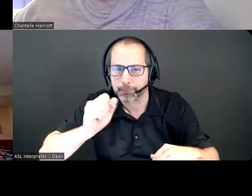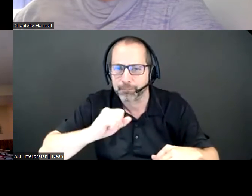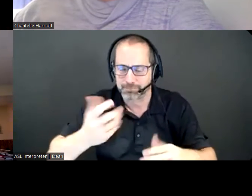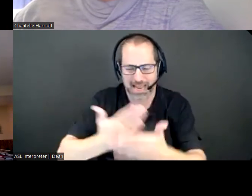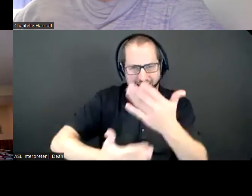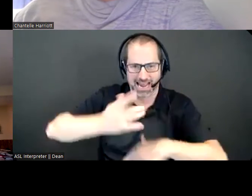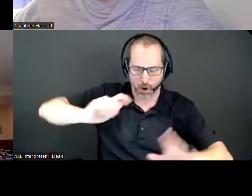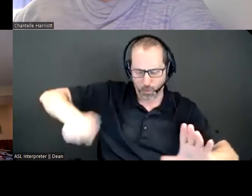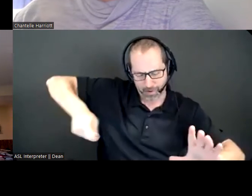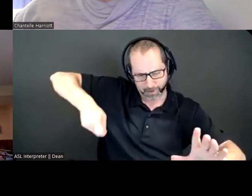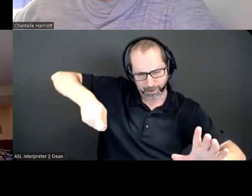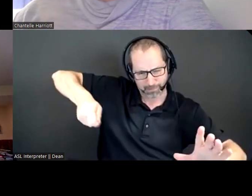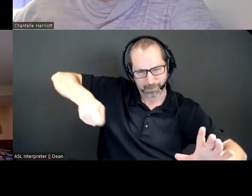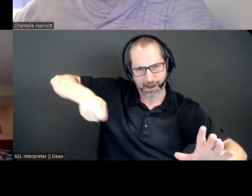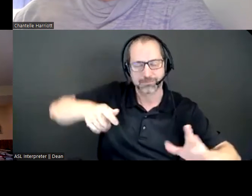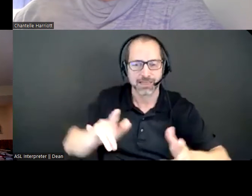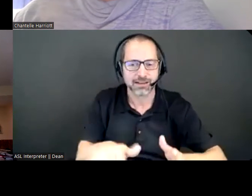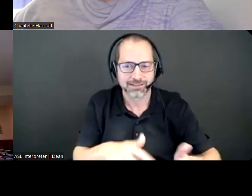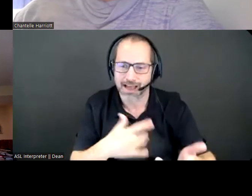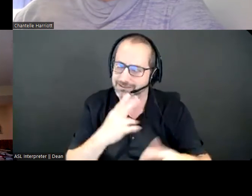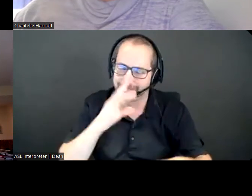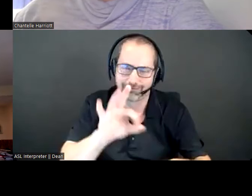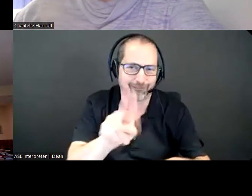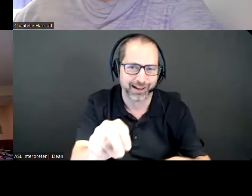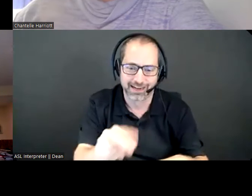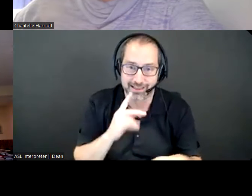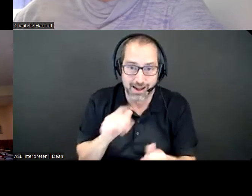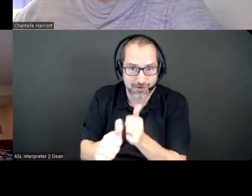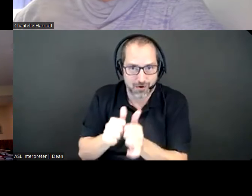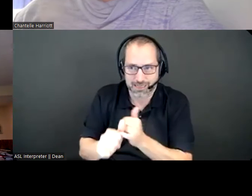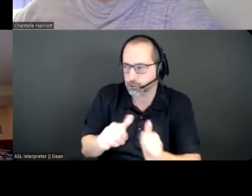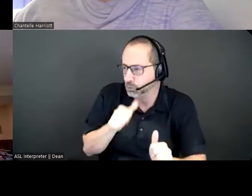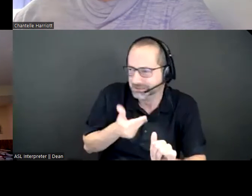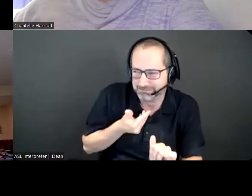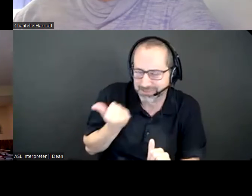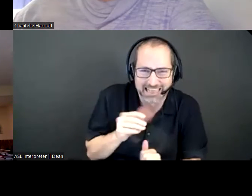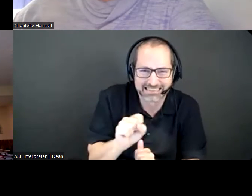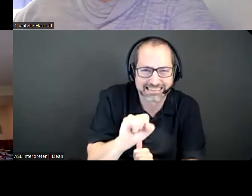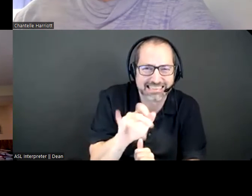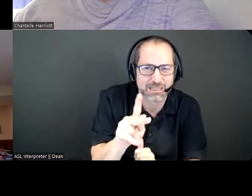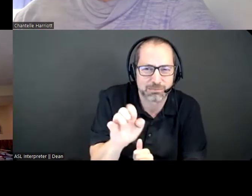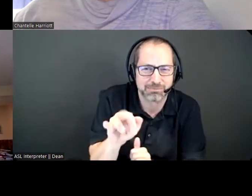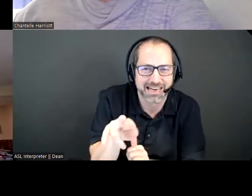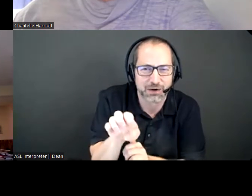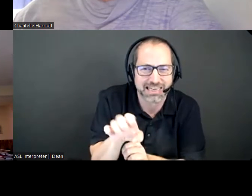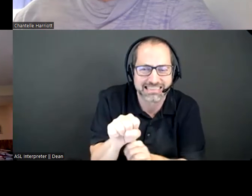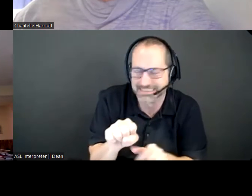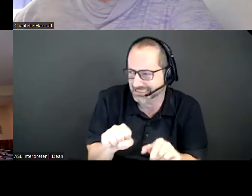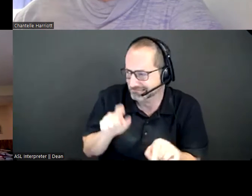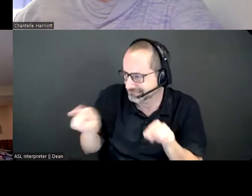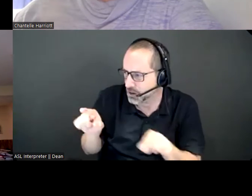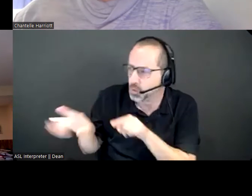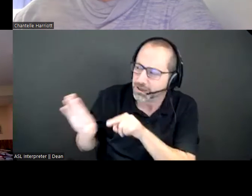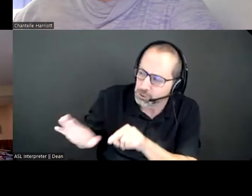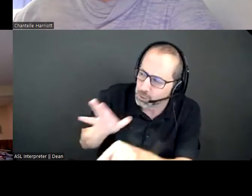that. It's a contest to see who can make the best soap berries and what their teachings are, like your